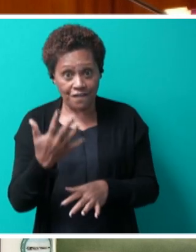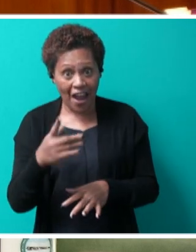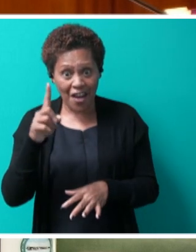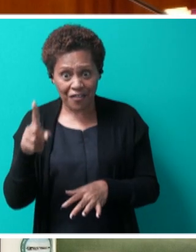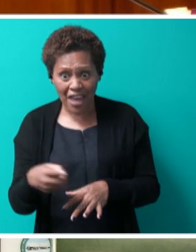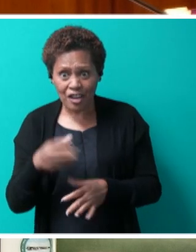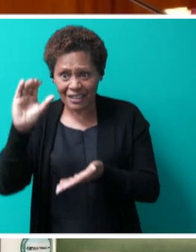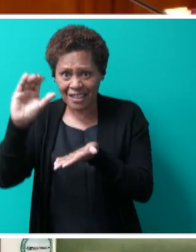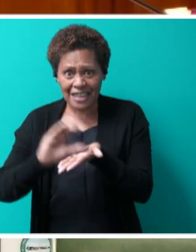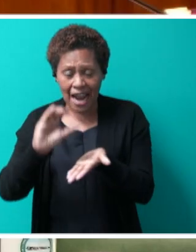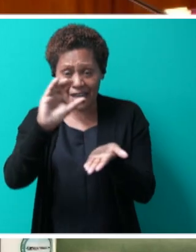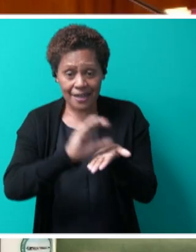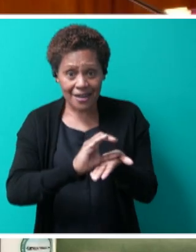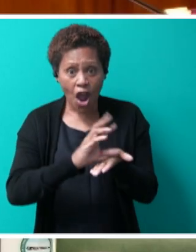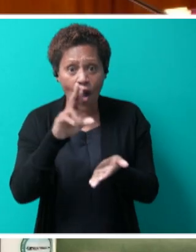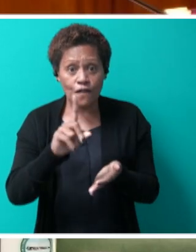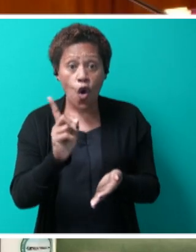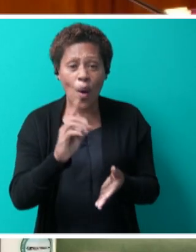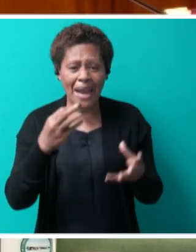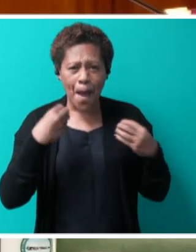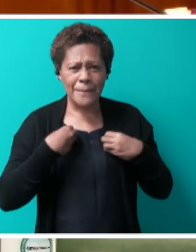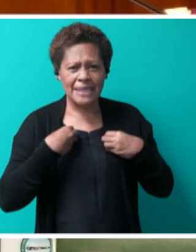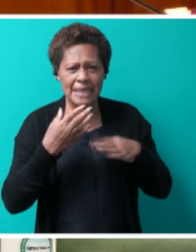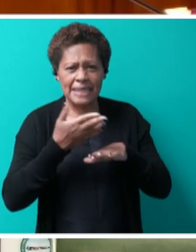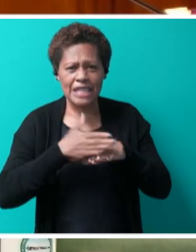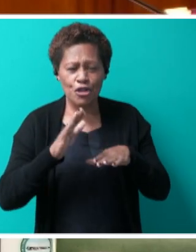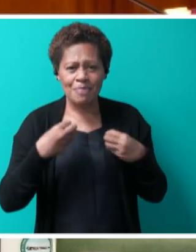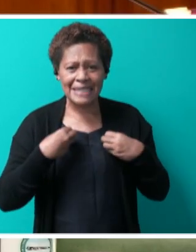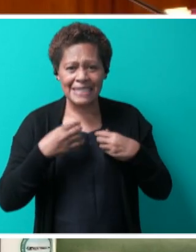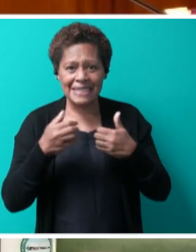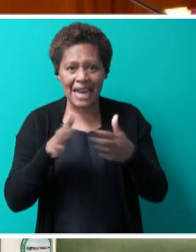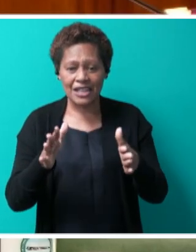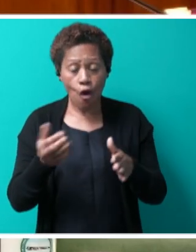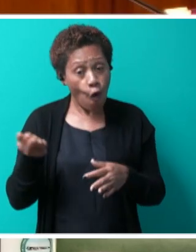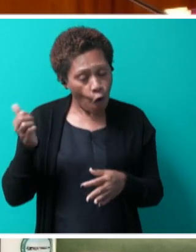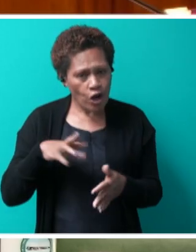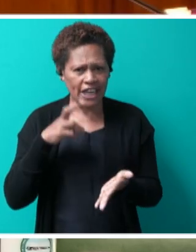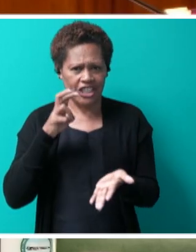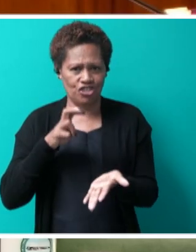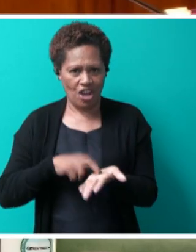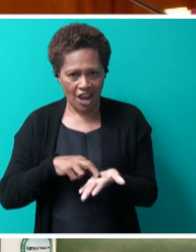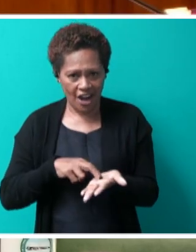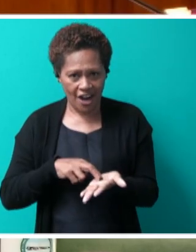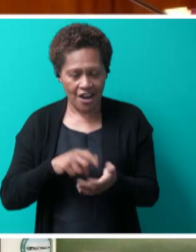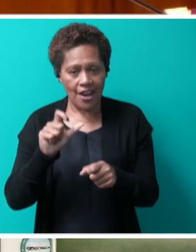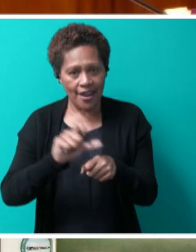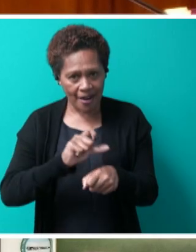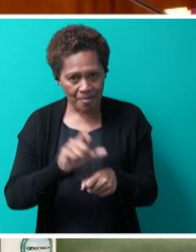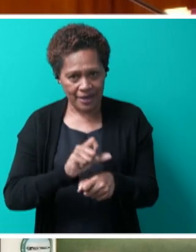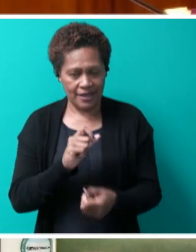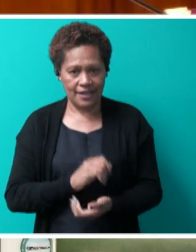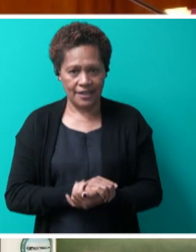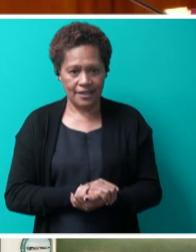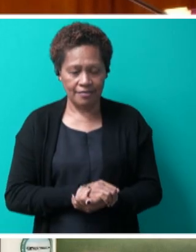buku non business to ya wo kasa register uti kere e na register company. Kemudian na marama deputy speaker e na ngono